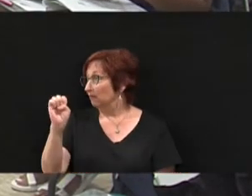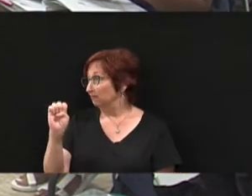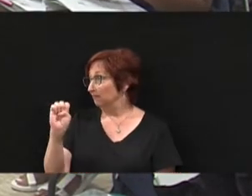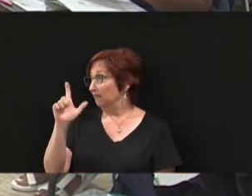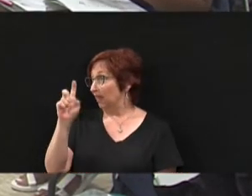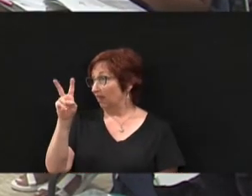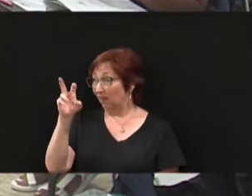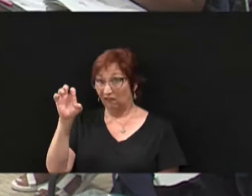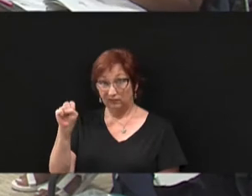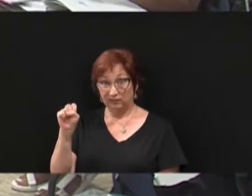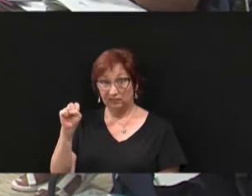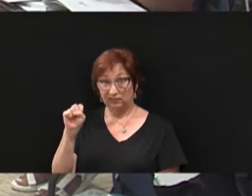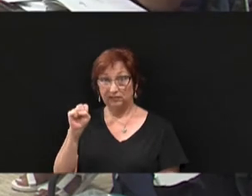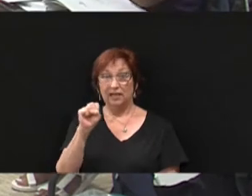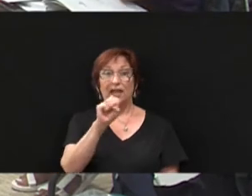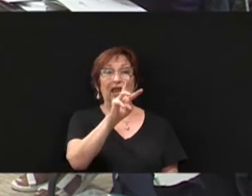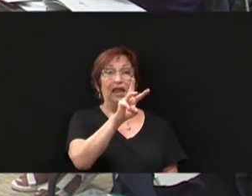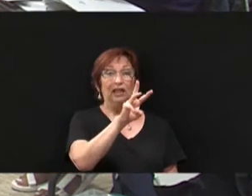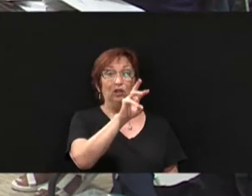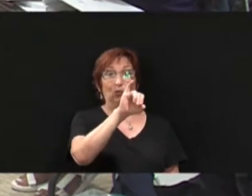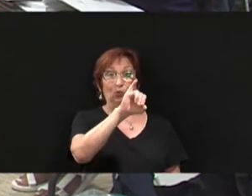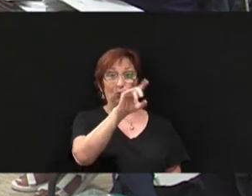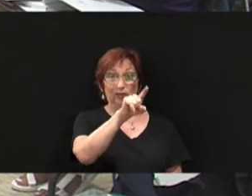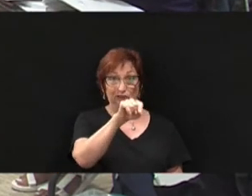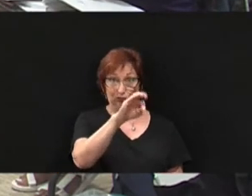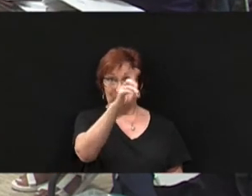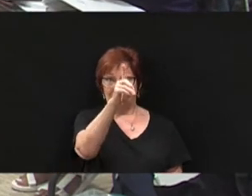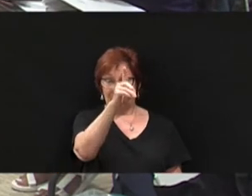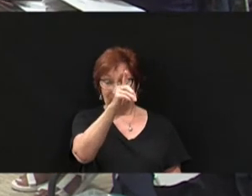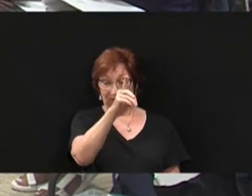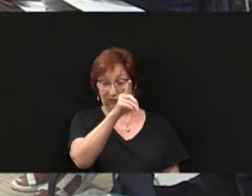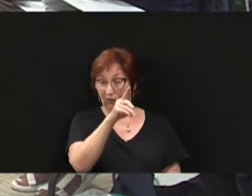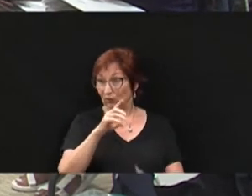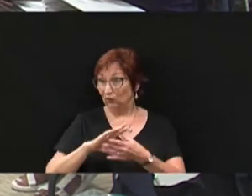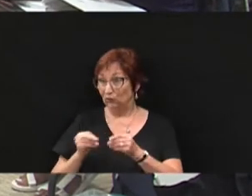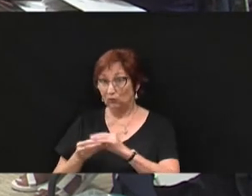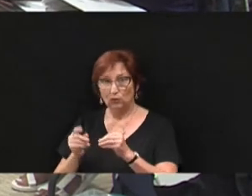The elves and the wizards. What's the story about?